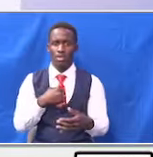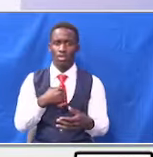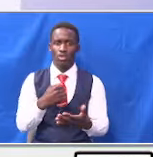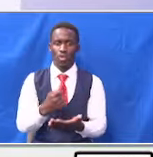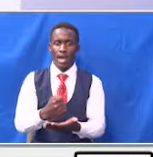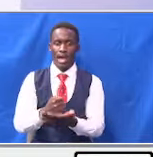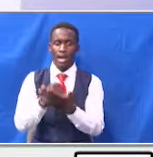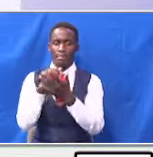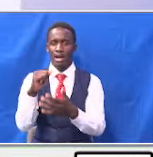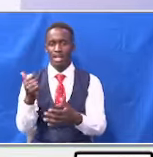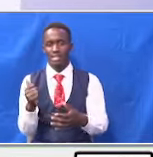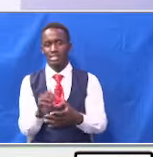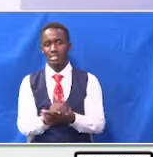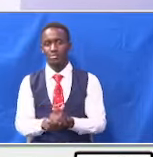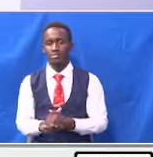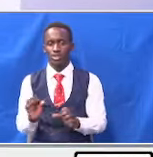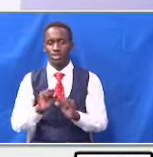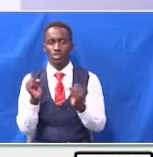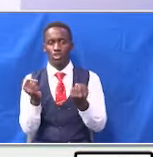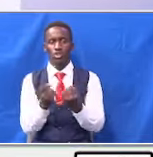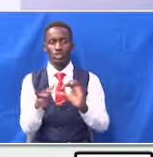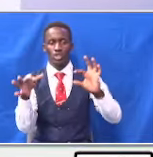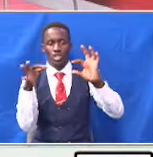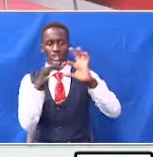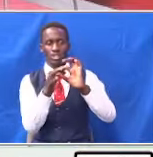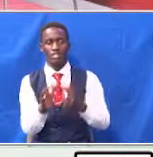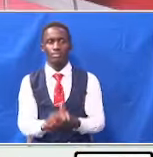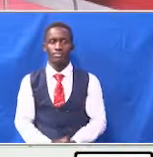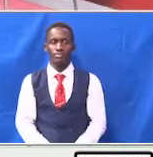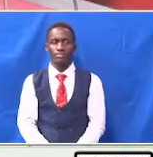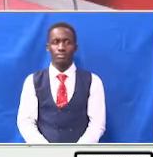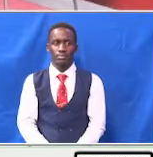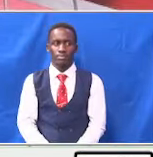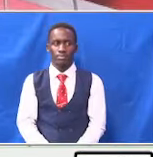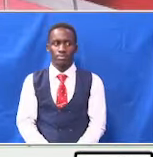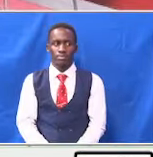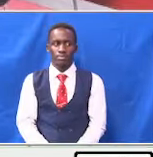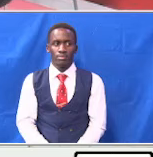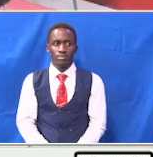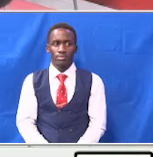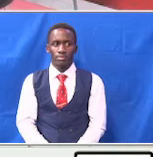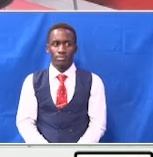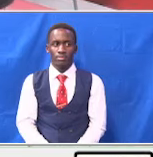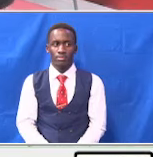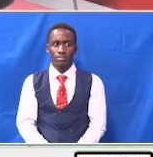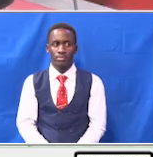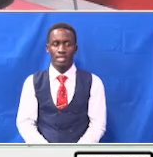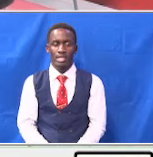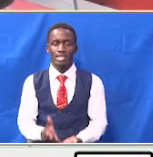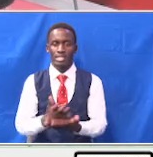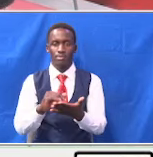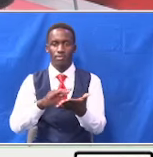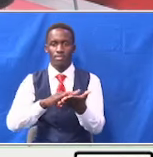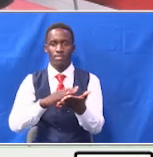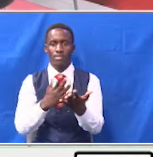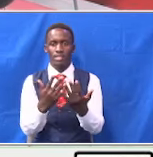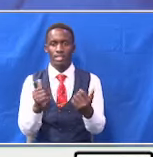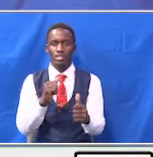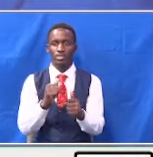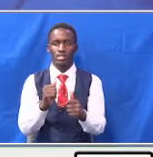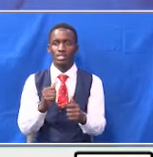community. Social solidarity. Social solidarity. It looks as if we're talking about going back to basics, some of the things that were espoused